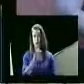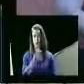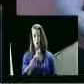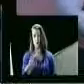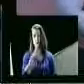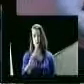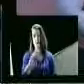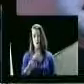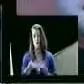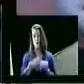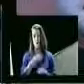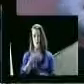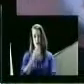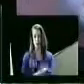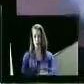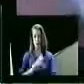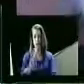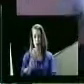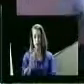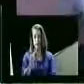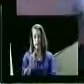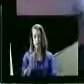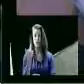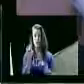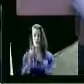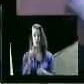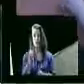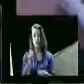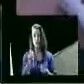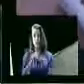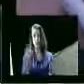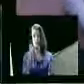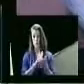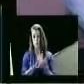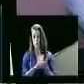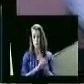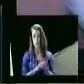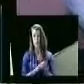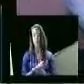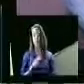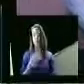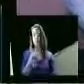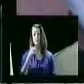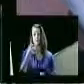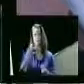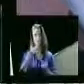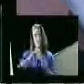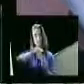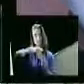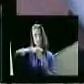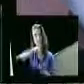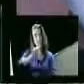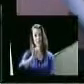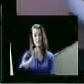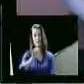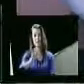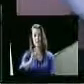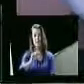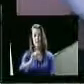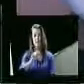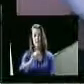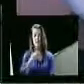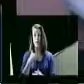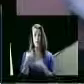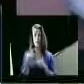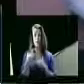daughter. My daughter is 8 years old. She attends a Knox County public school, and she has dyslexia. I am concerned because dyslexia